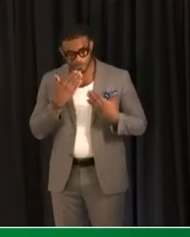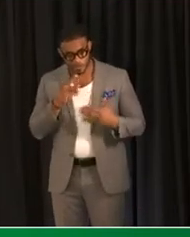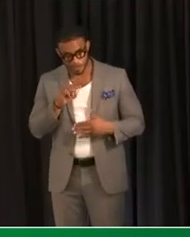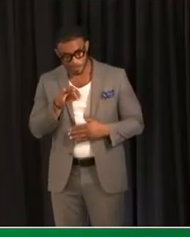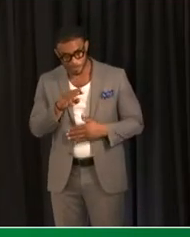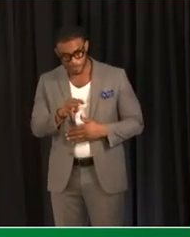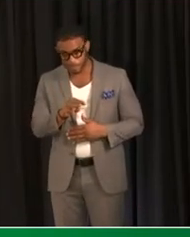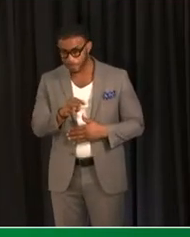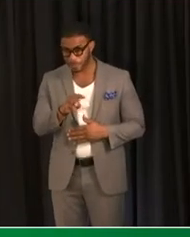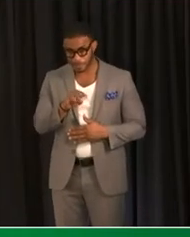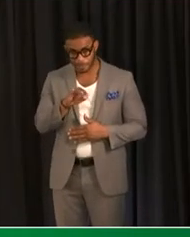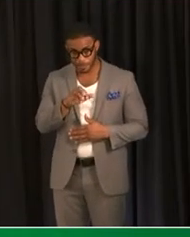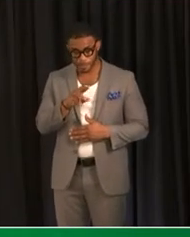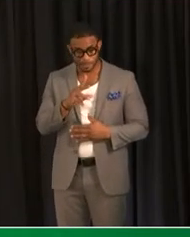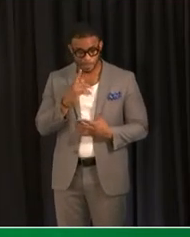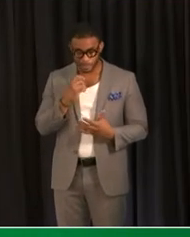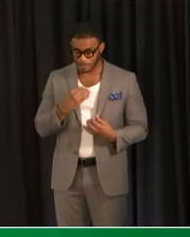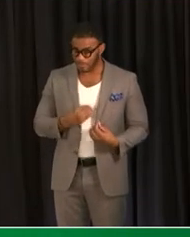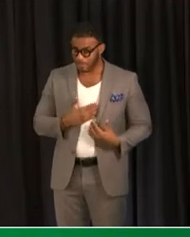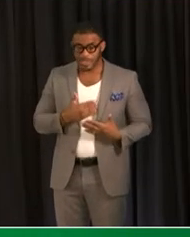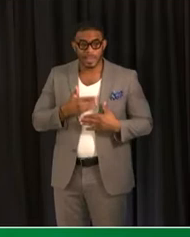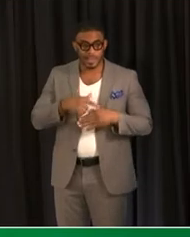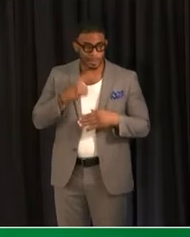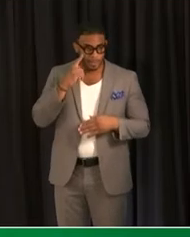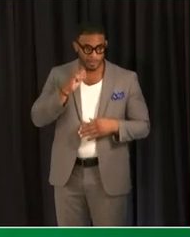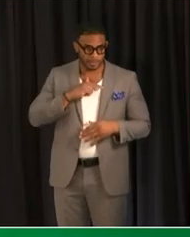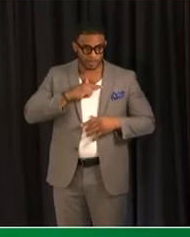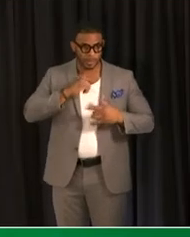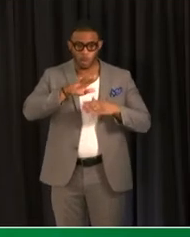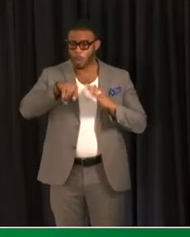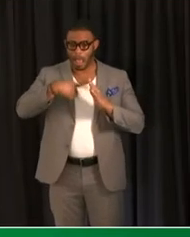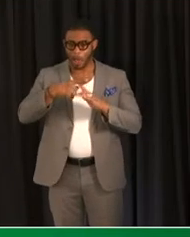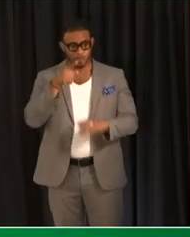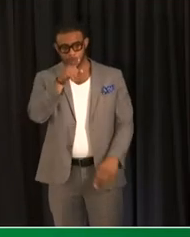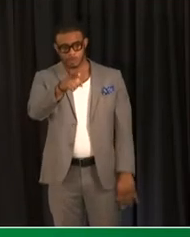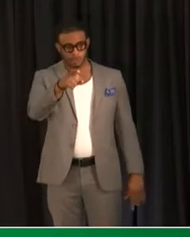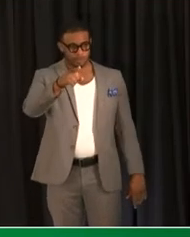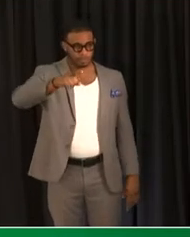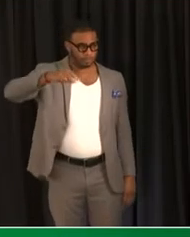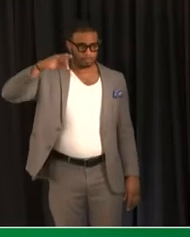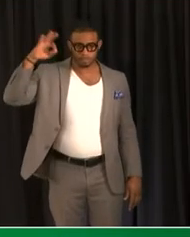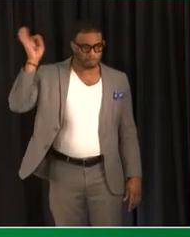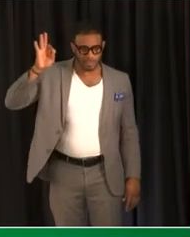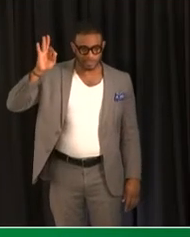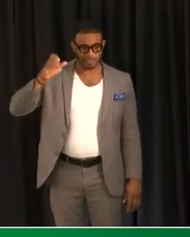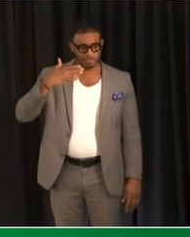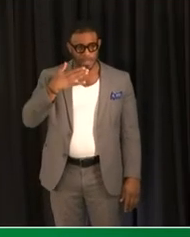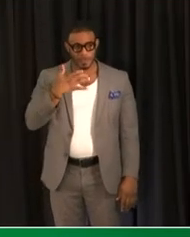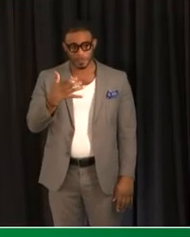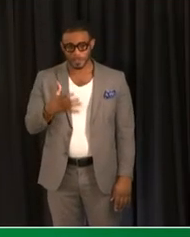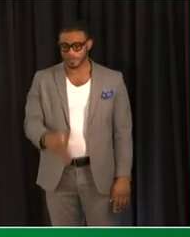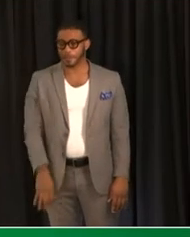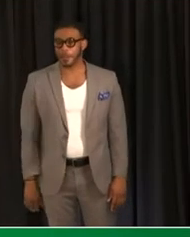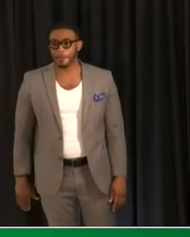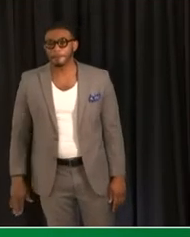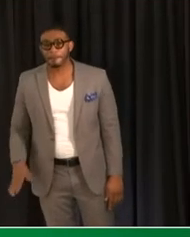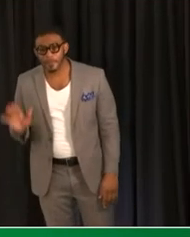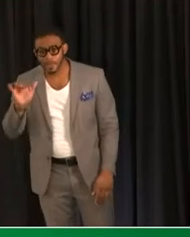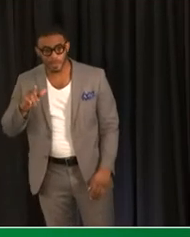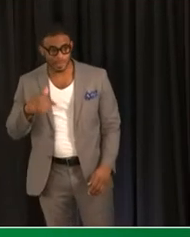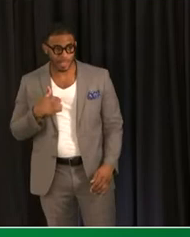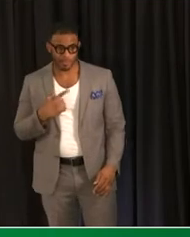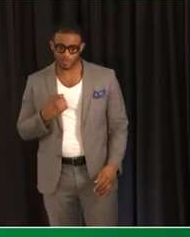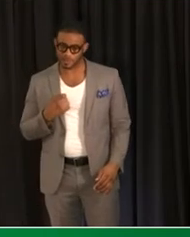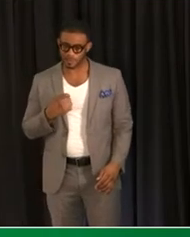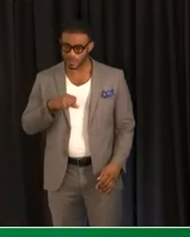Thank you, Miriam. Miriam, you next time I think we're just going to do a whole hour just with Miriam. So thank you. And it sounds